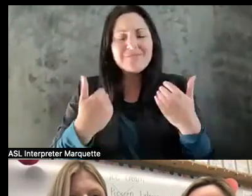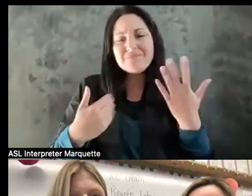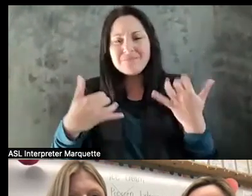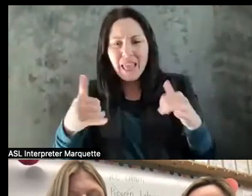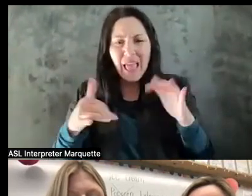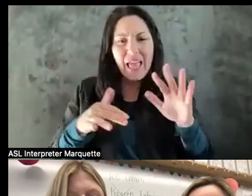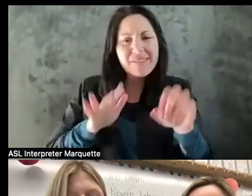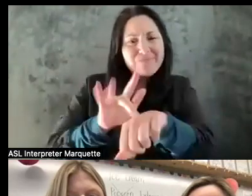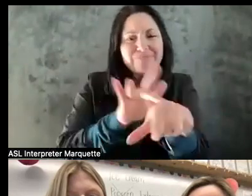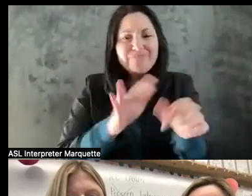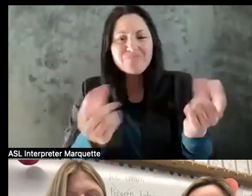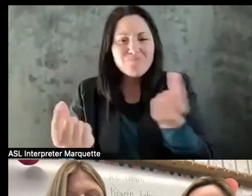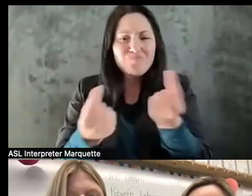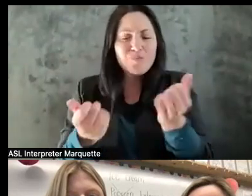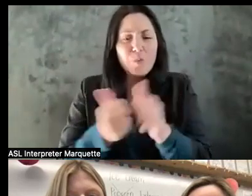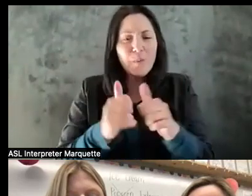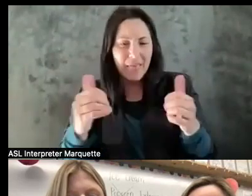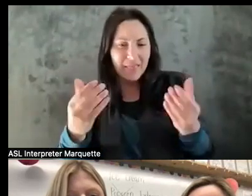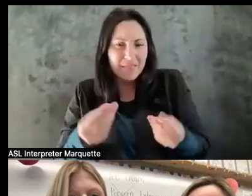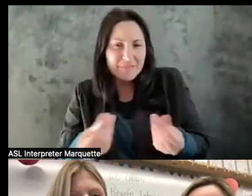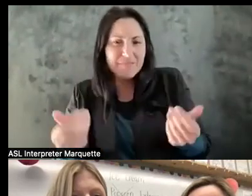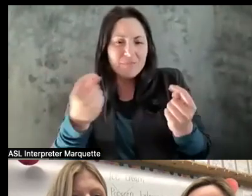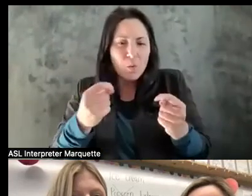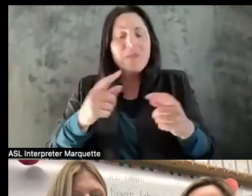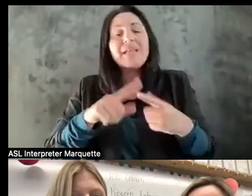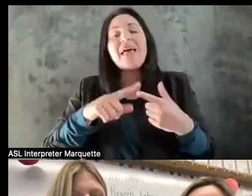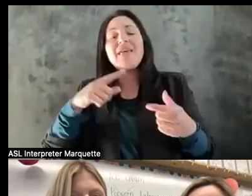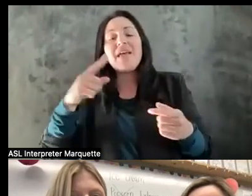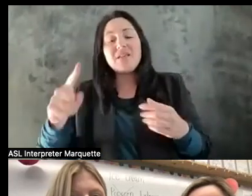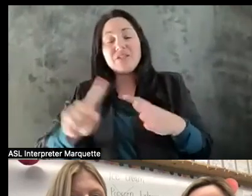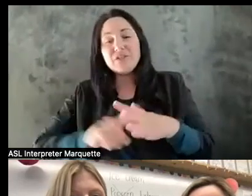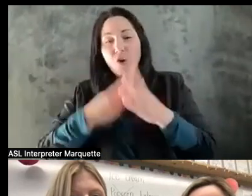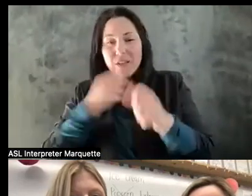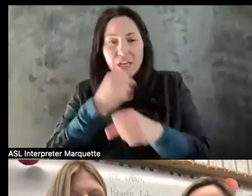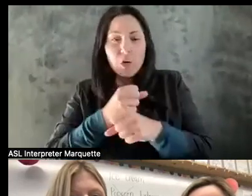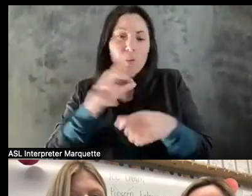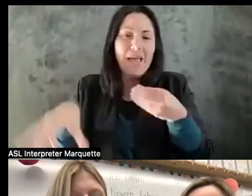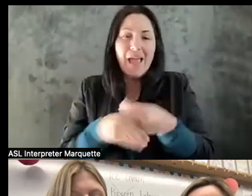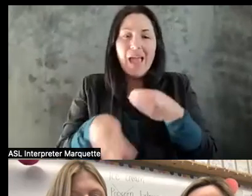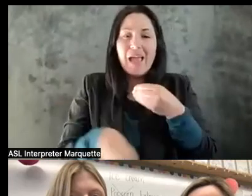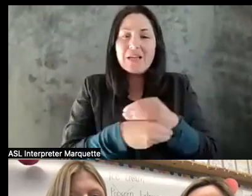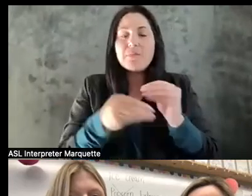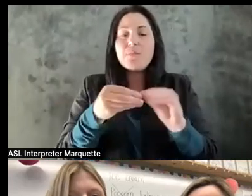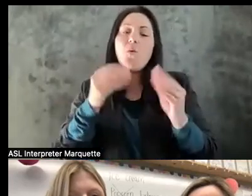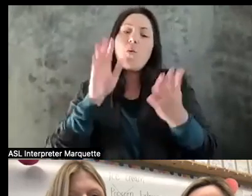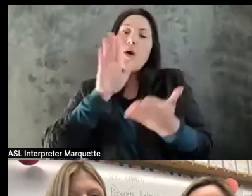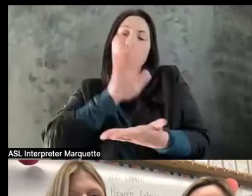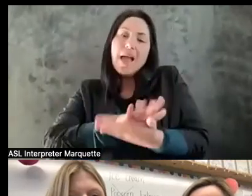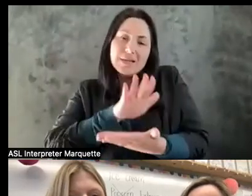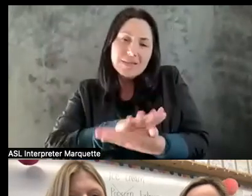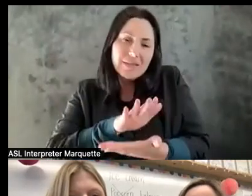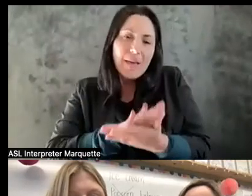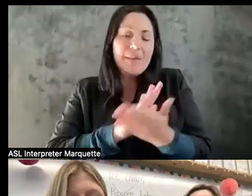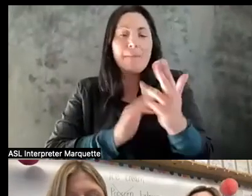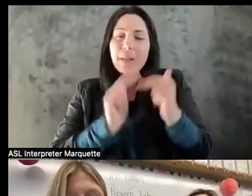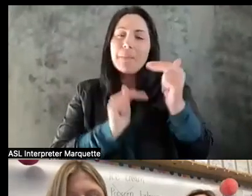lot. And then throughout the year, the very beginning, we start adding in some more academics and we keep building